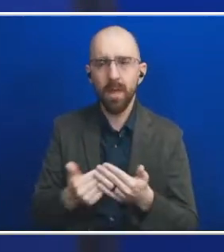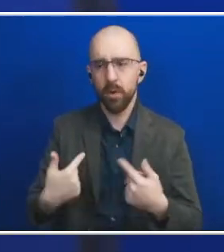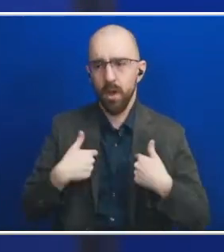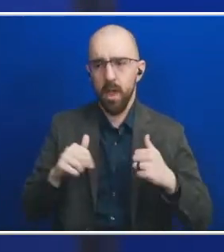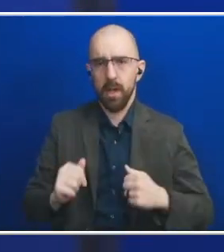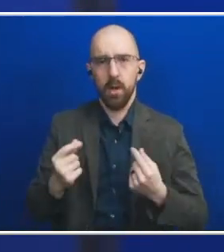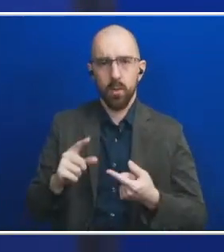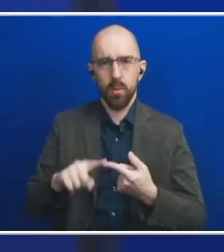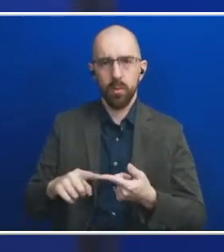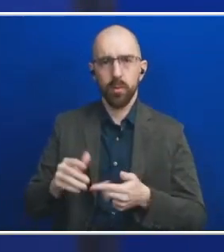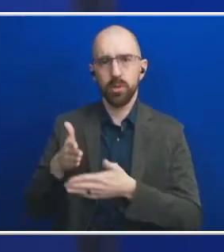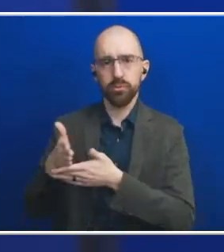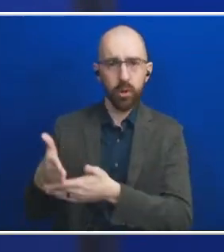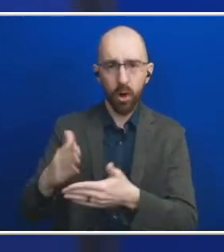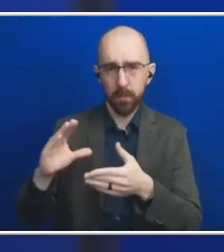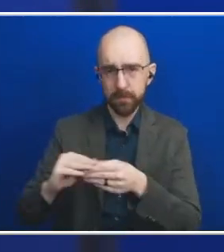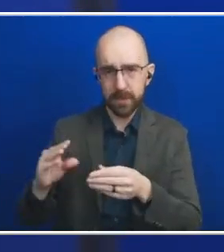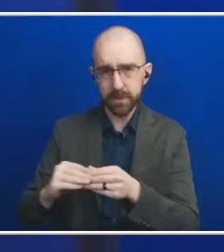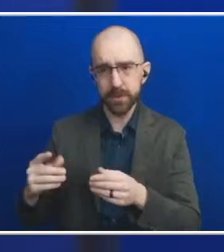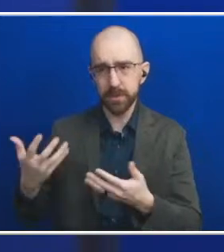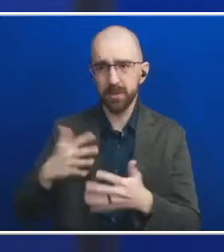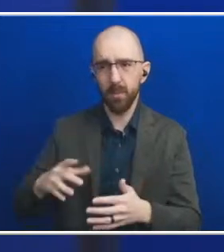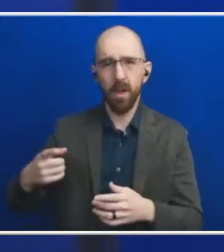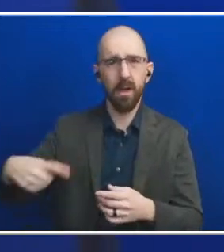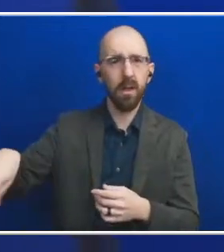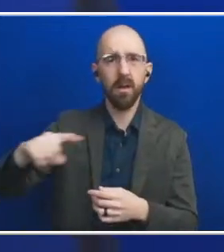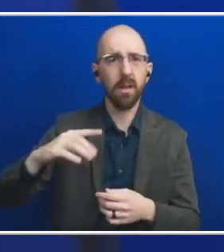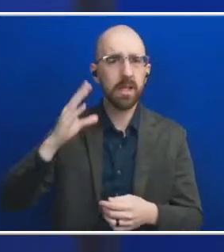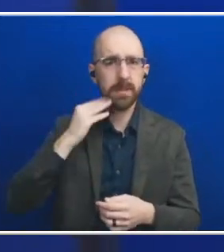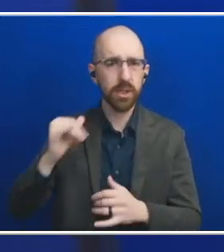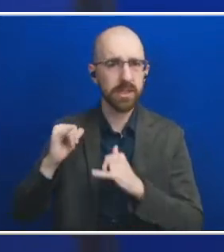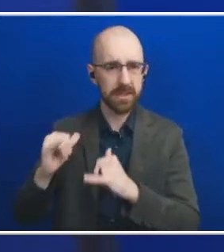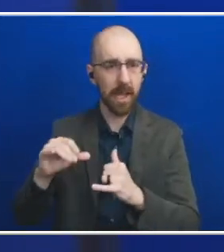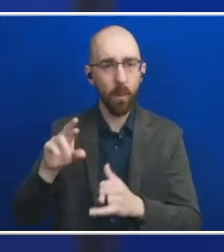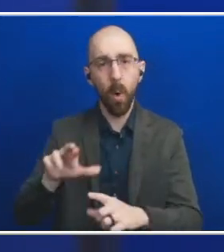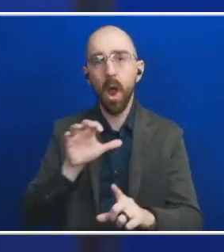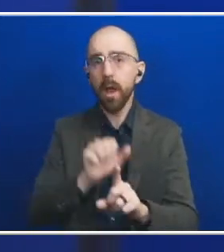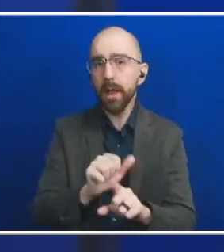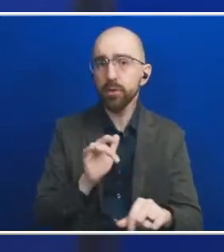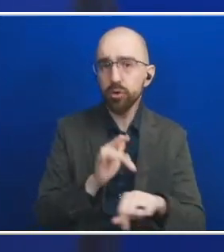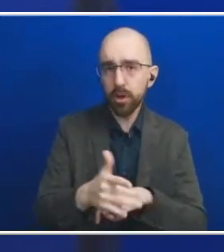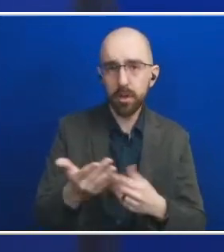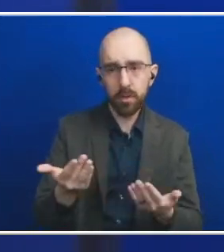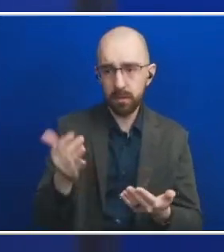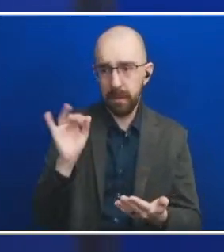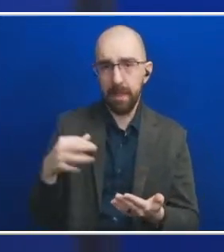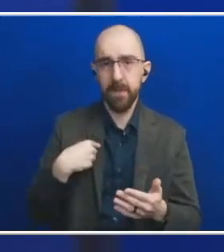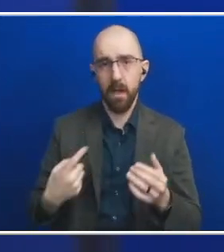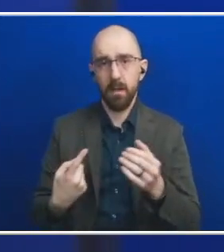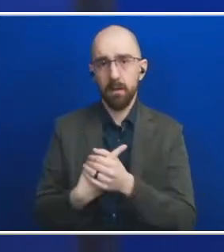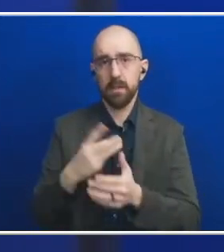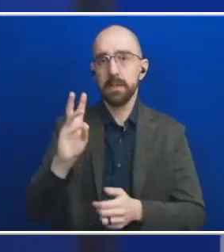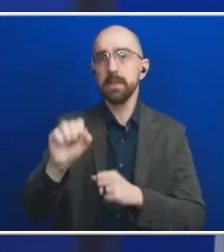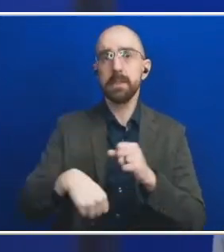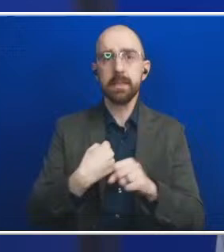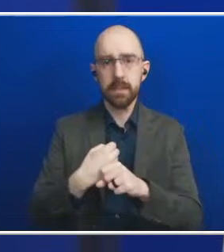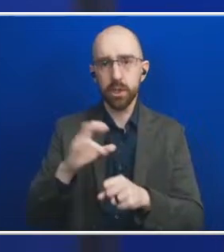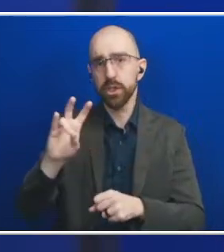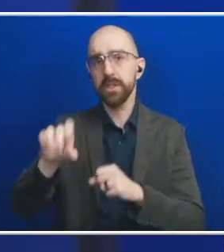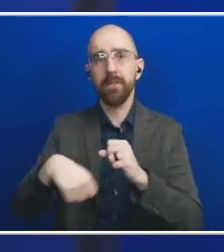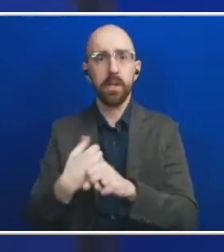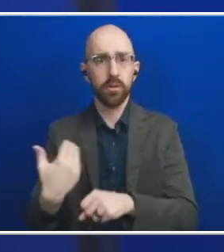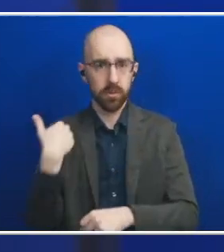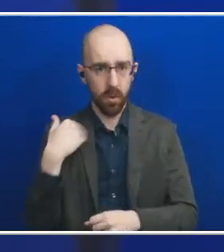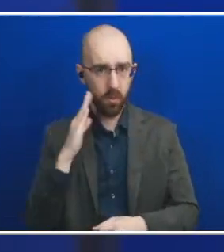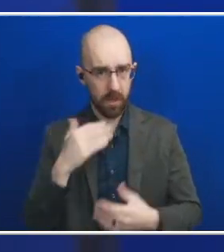so nobody else has to go through this, or at least catch it early. Like, what if I was able to get a colonoscopy 7 years ago? Would I still have stage 4